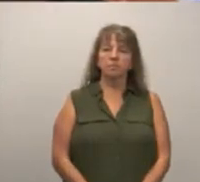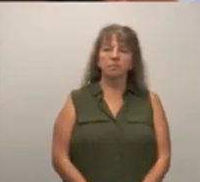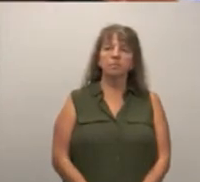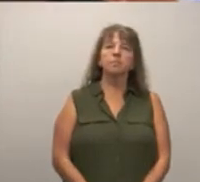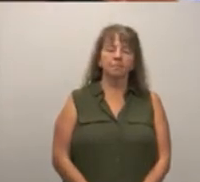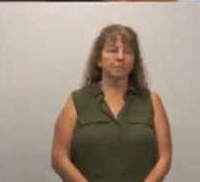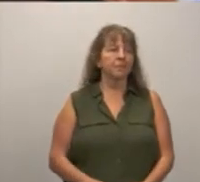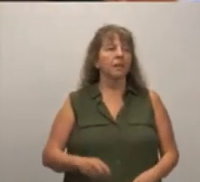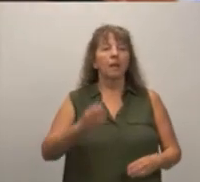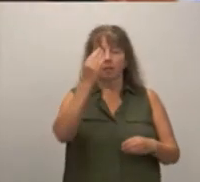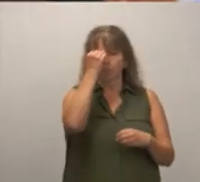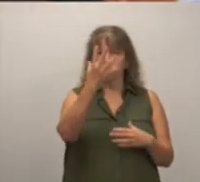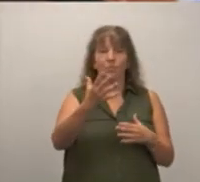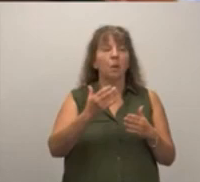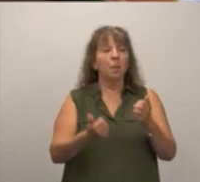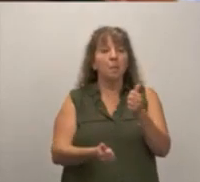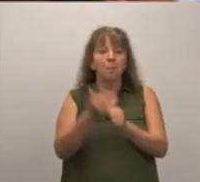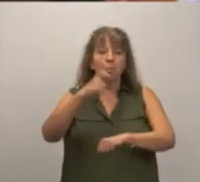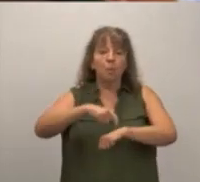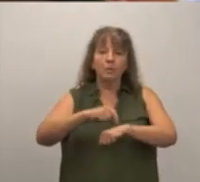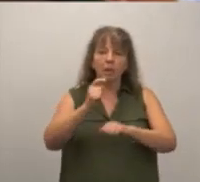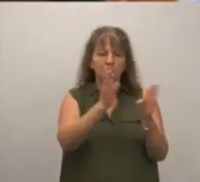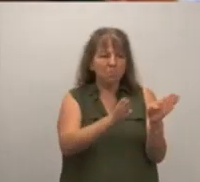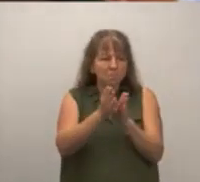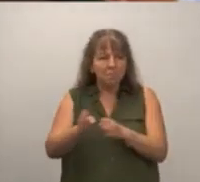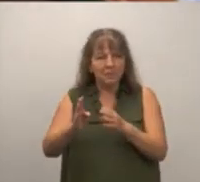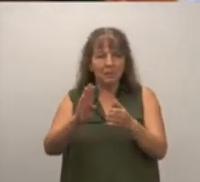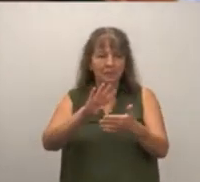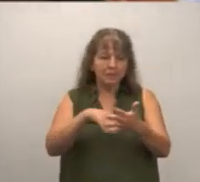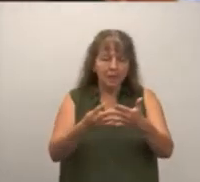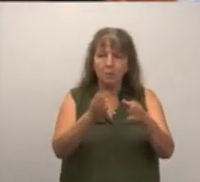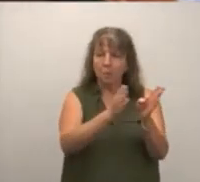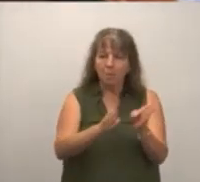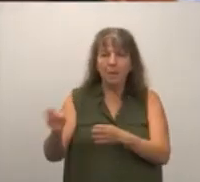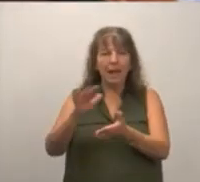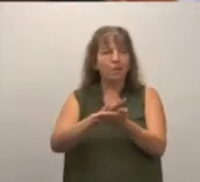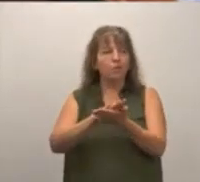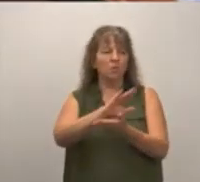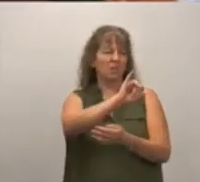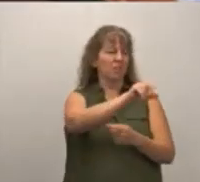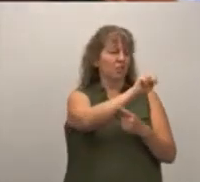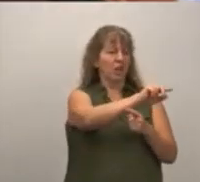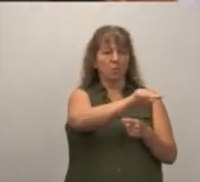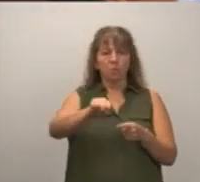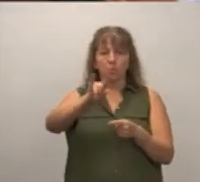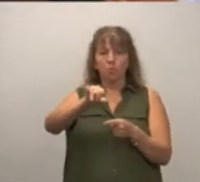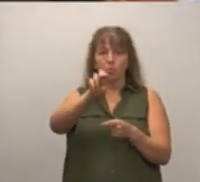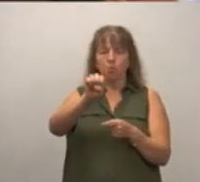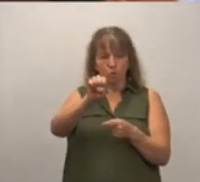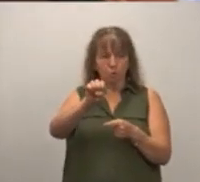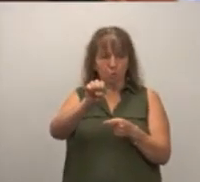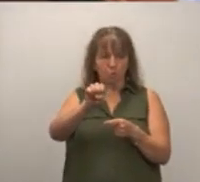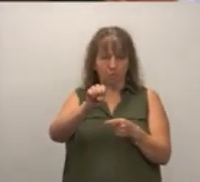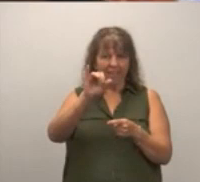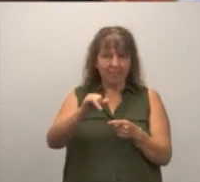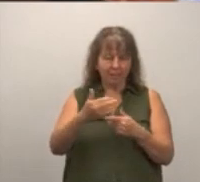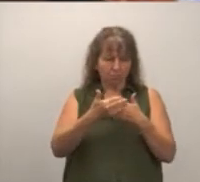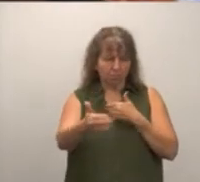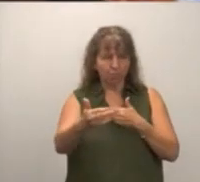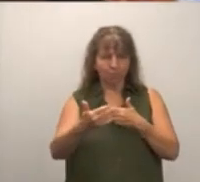event, and until we land on the other side, our lives will continue to have sacrifice, and we will continue to have